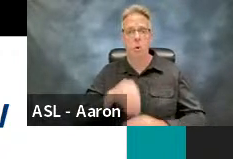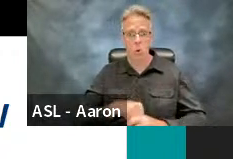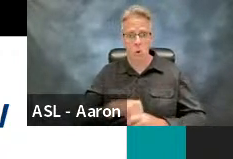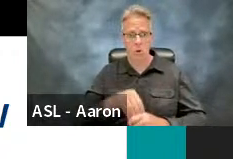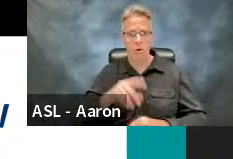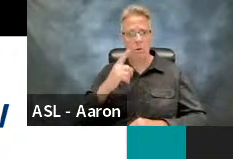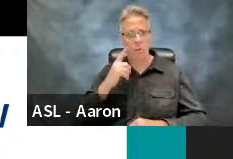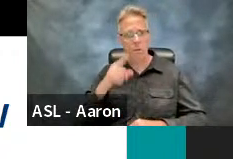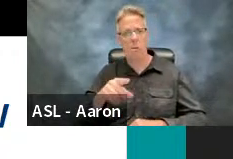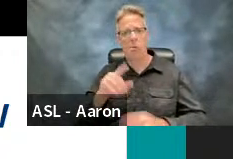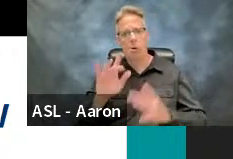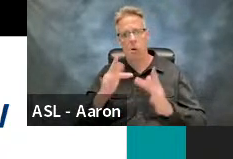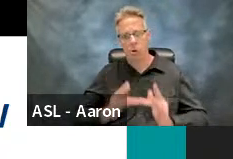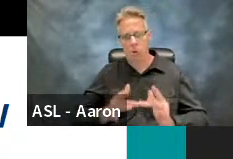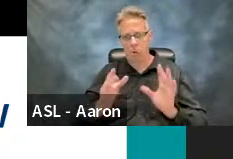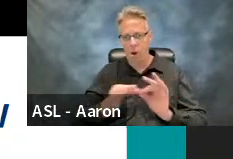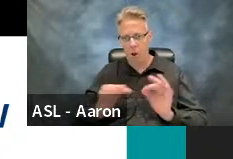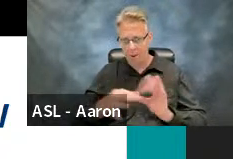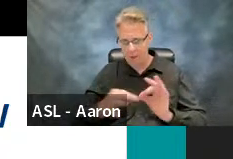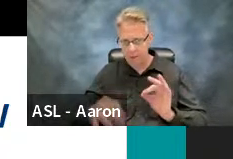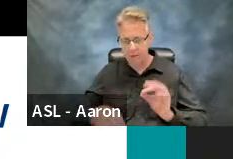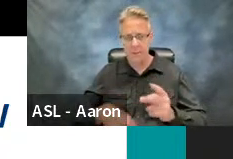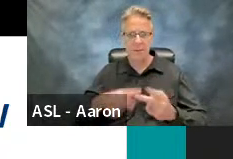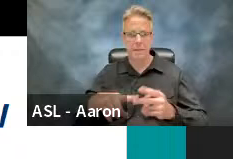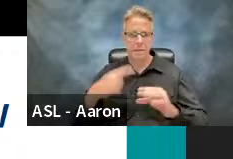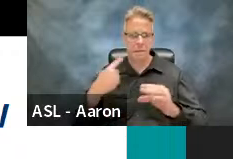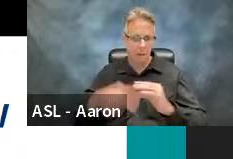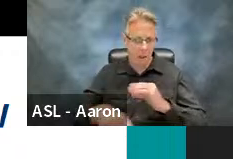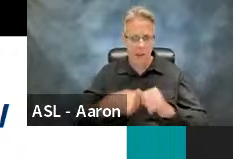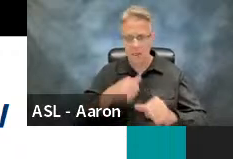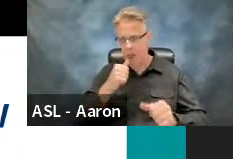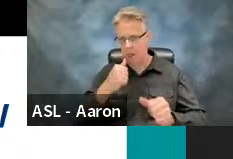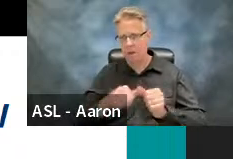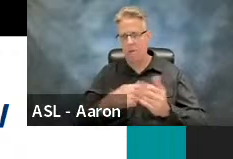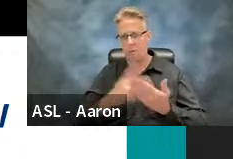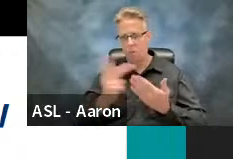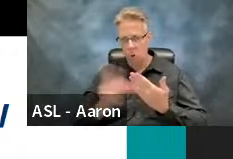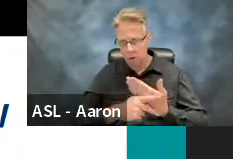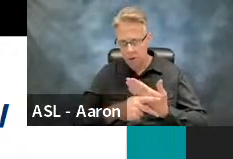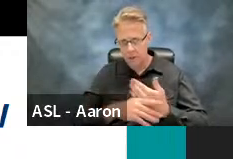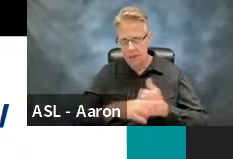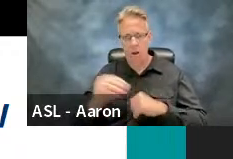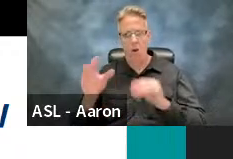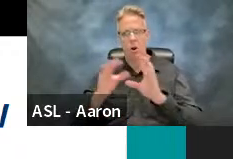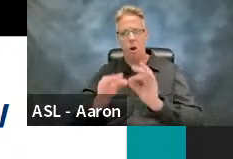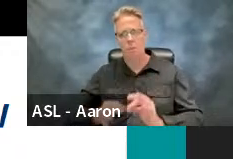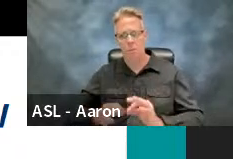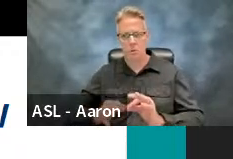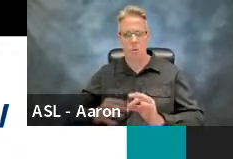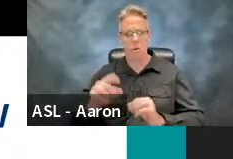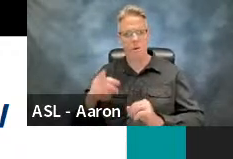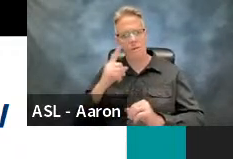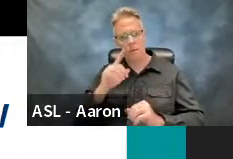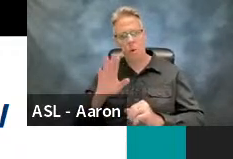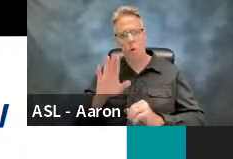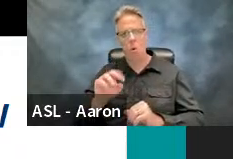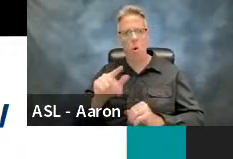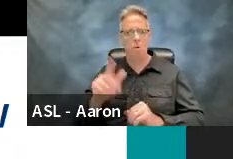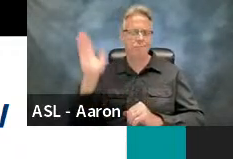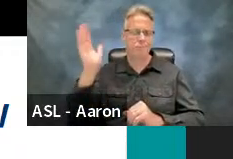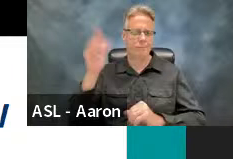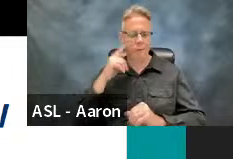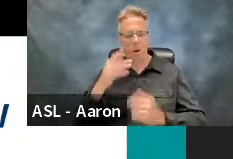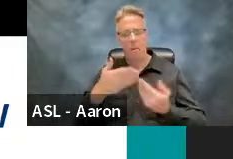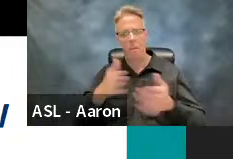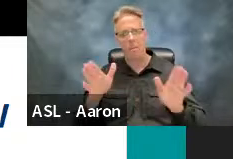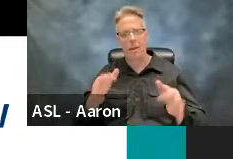forms such as online comment forms, emails and letters to the program, and comment forms and oral testimony at public